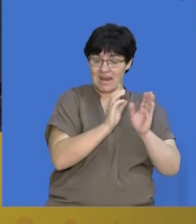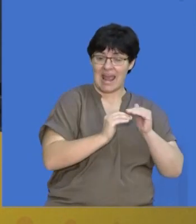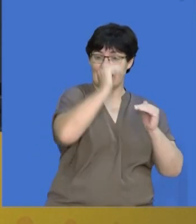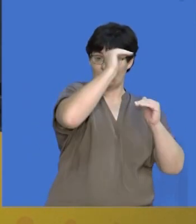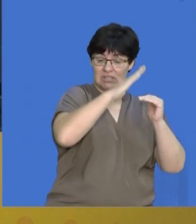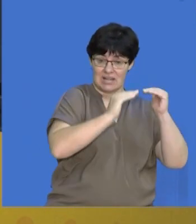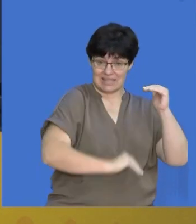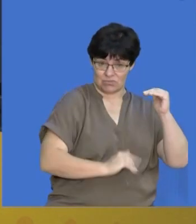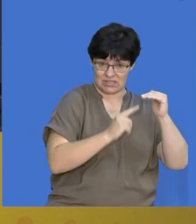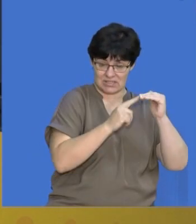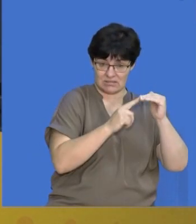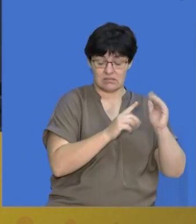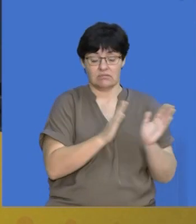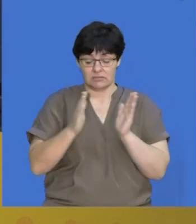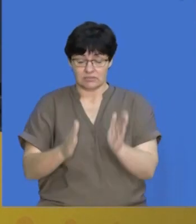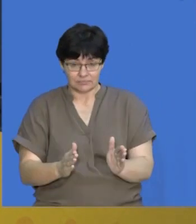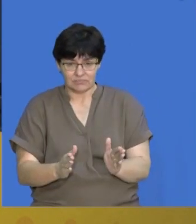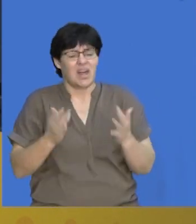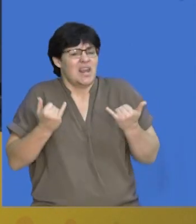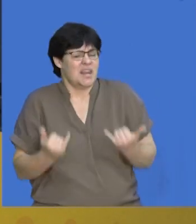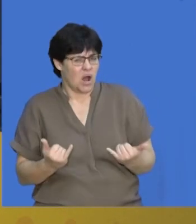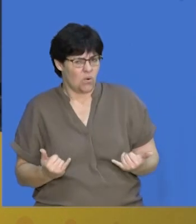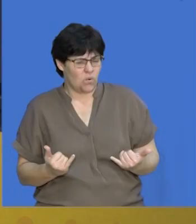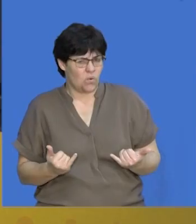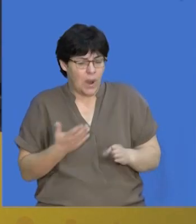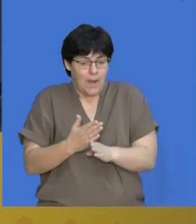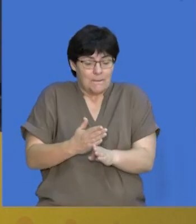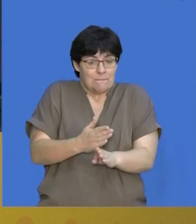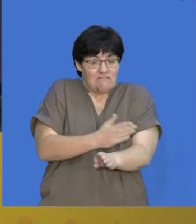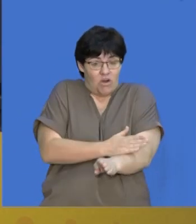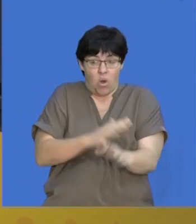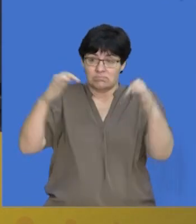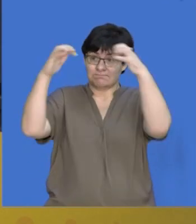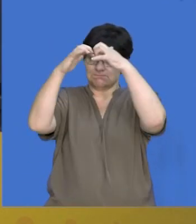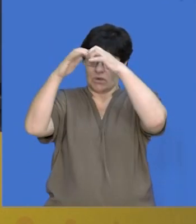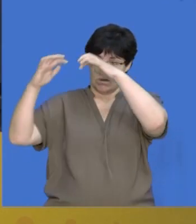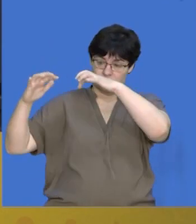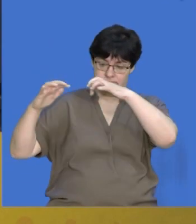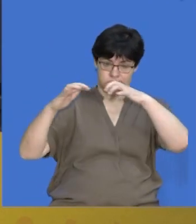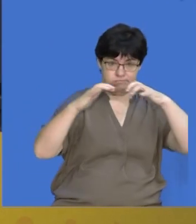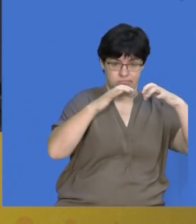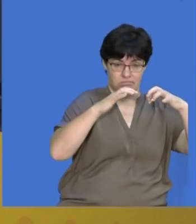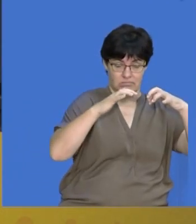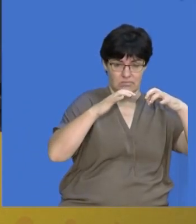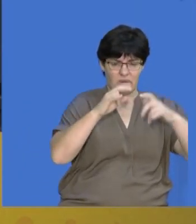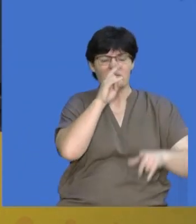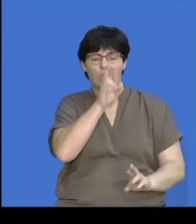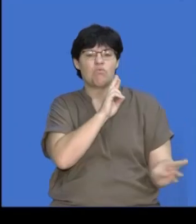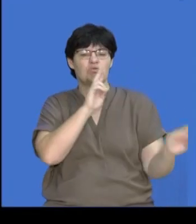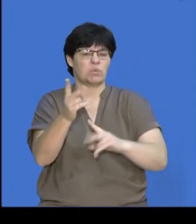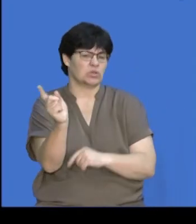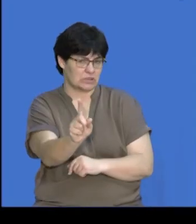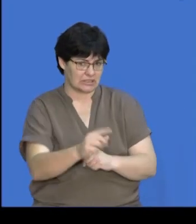and decreasing. Now, what happens just before the cumulonimbus clouds reach? Let's look at some of those